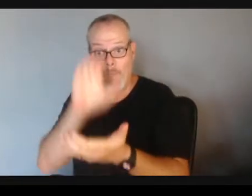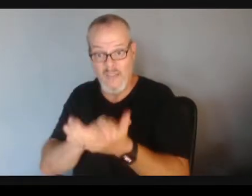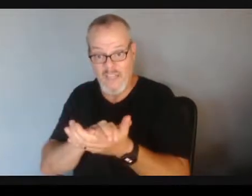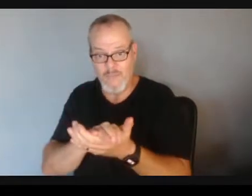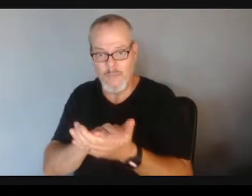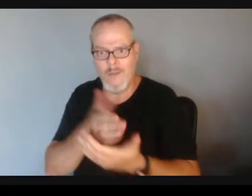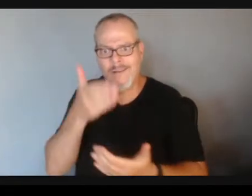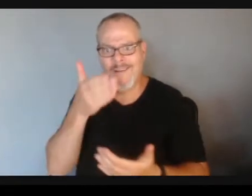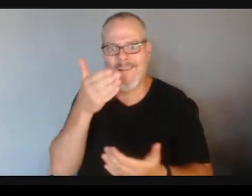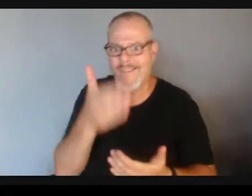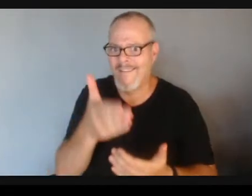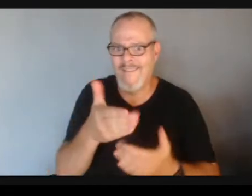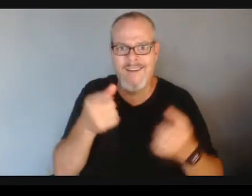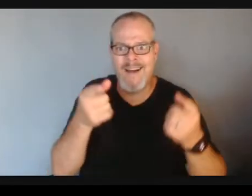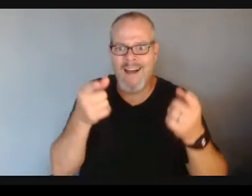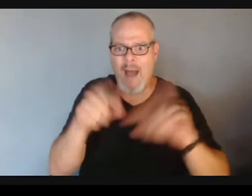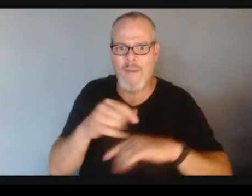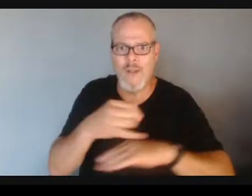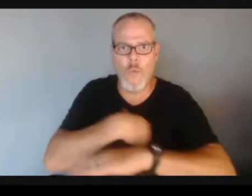happening very quickly.